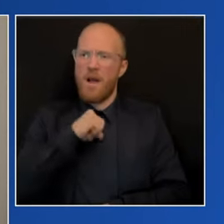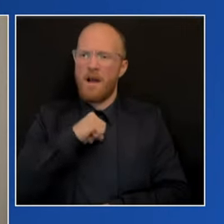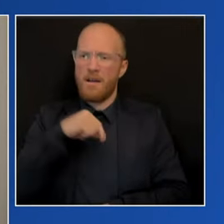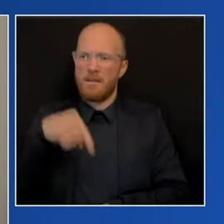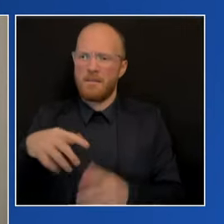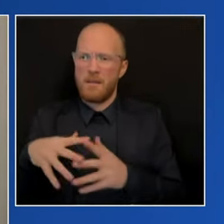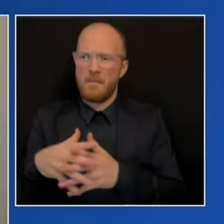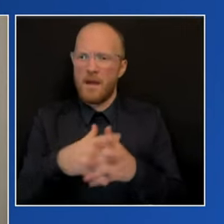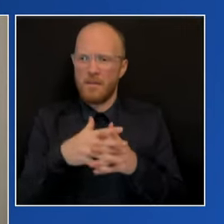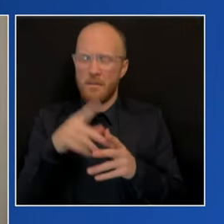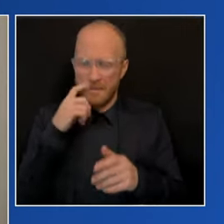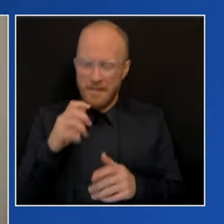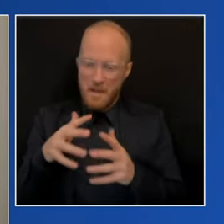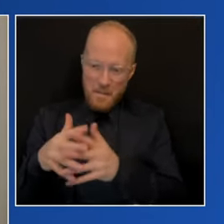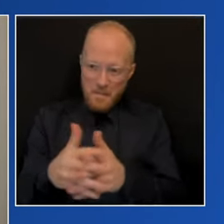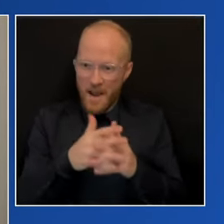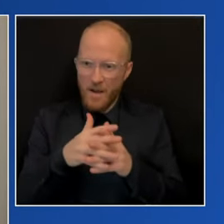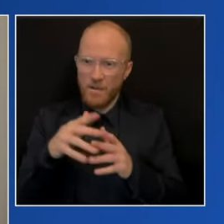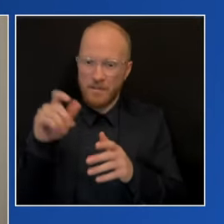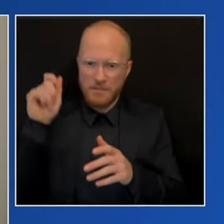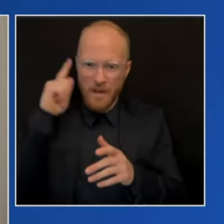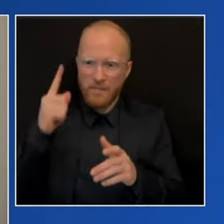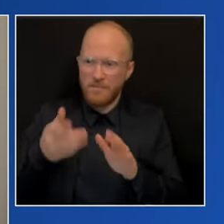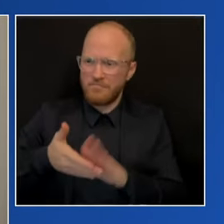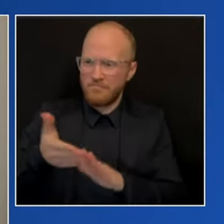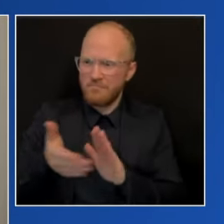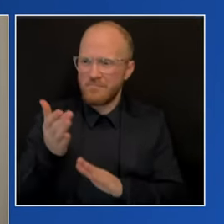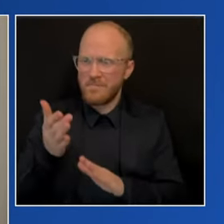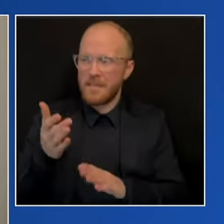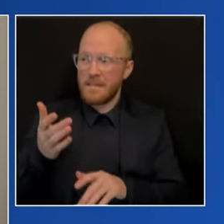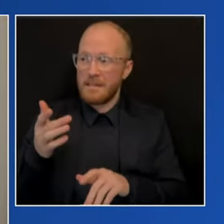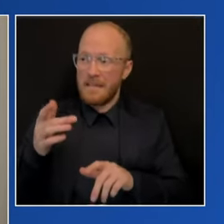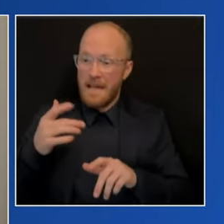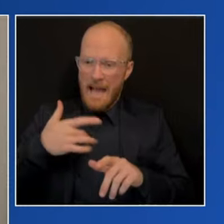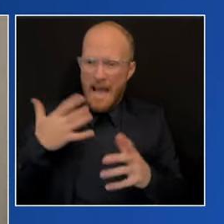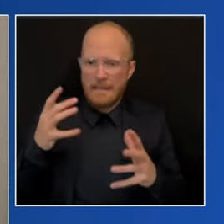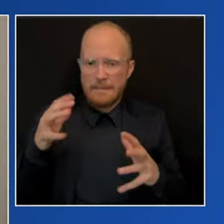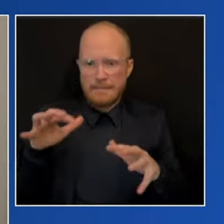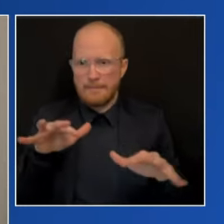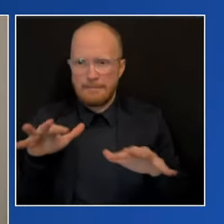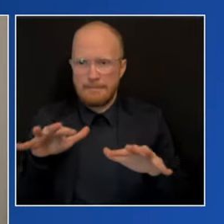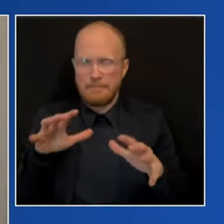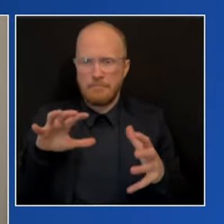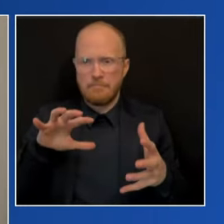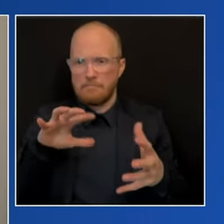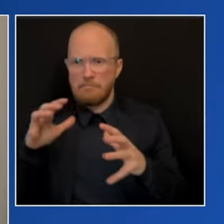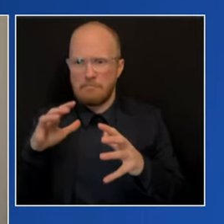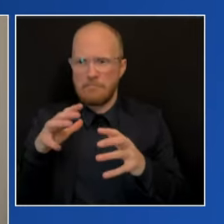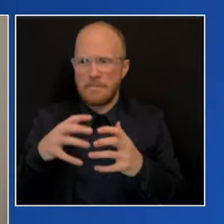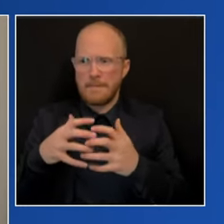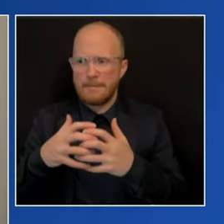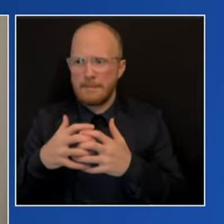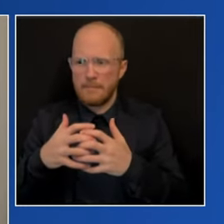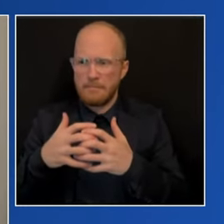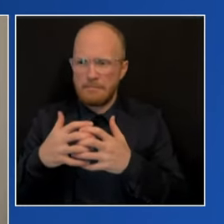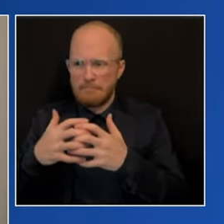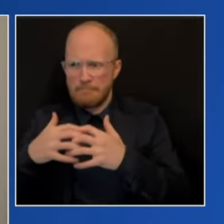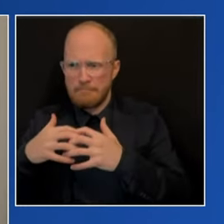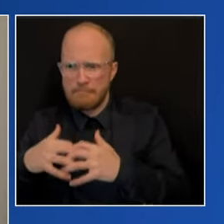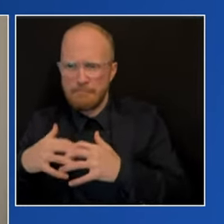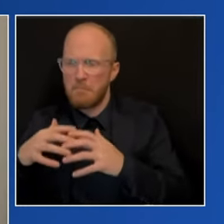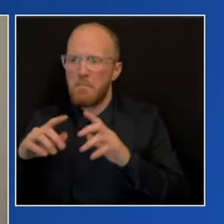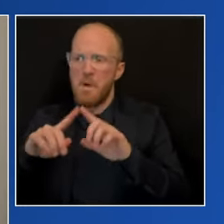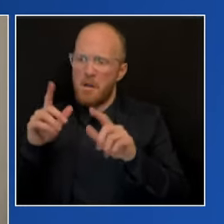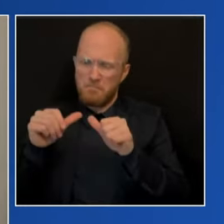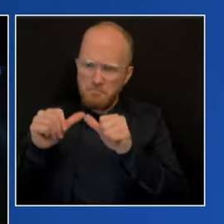American democracy had been tested. American democracy had held together. And when Trump had